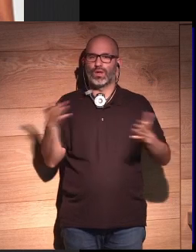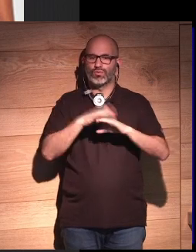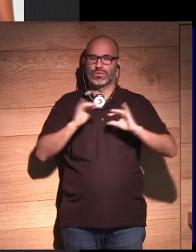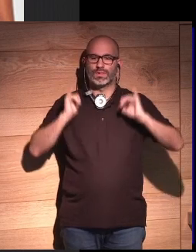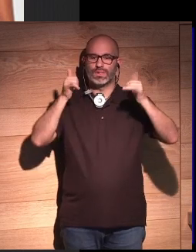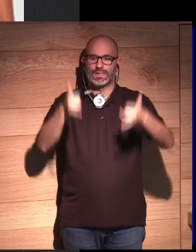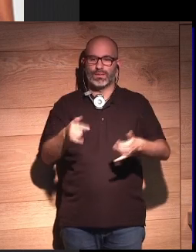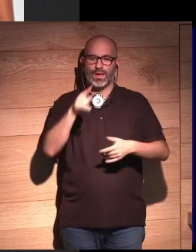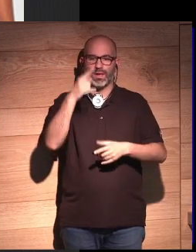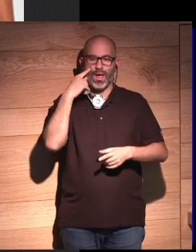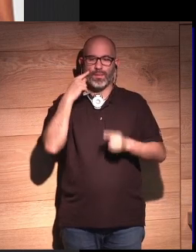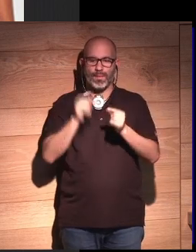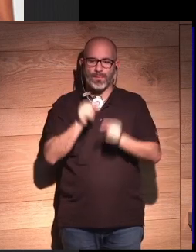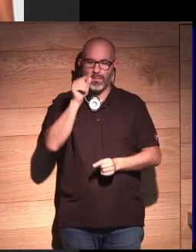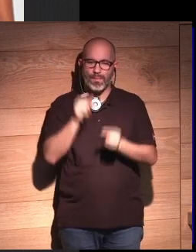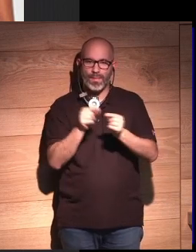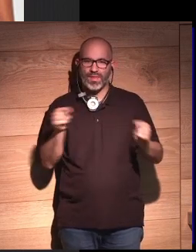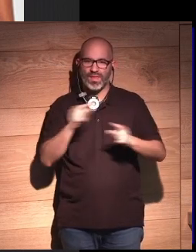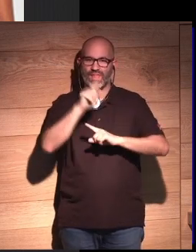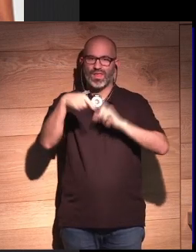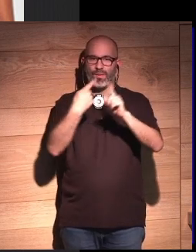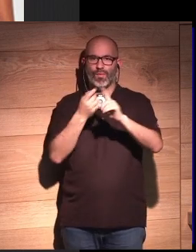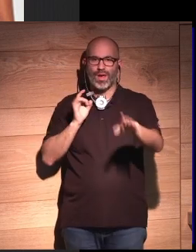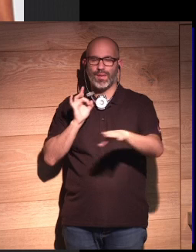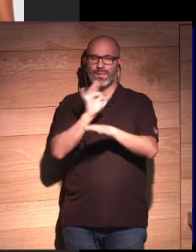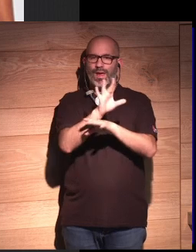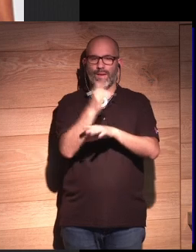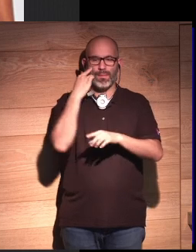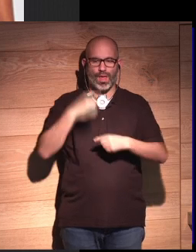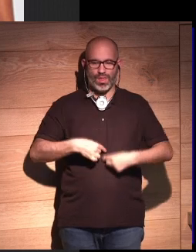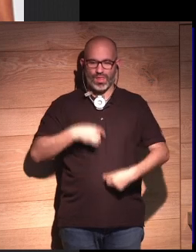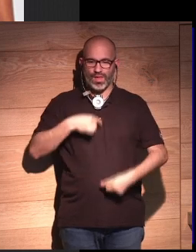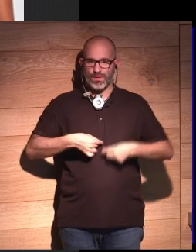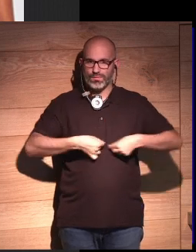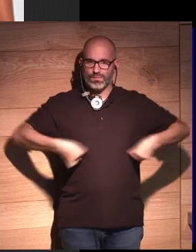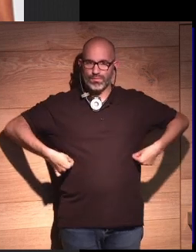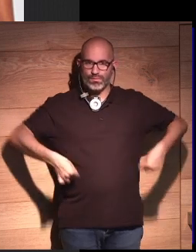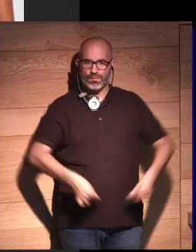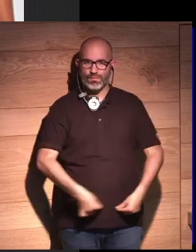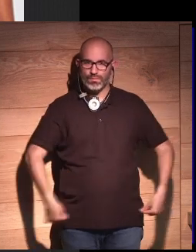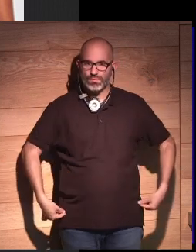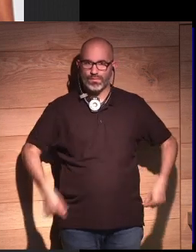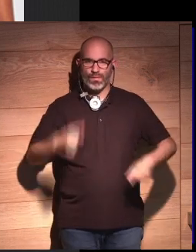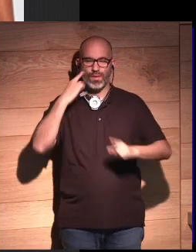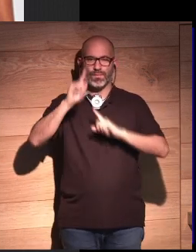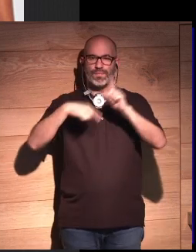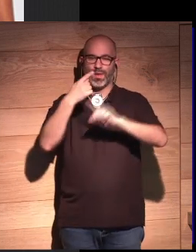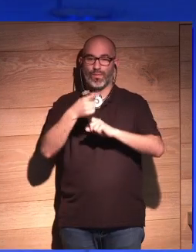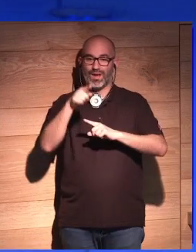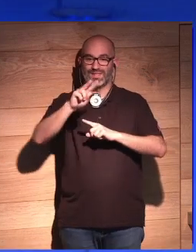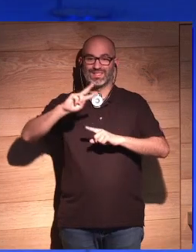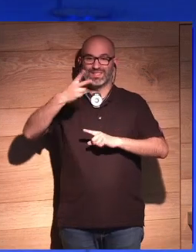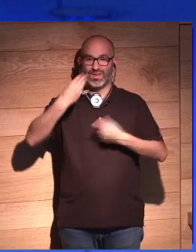the sweatshop in Second Life. They would manufacture these jeans, send it back to New Frontier, and they would be printed on these giant